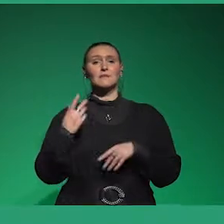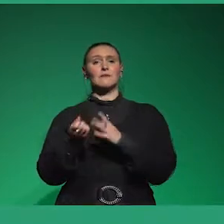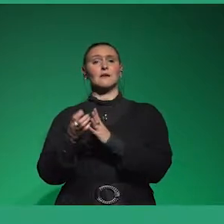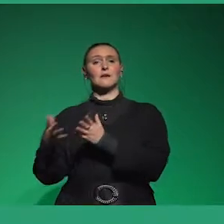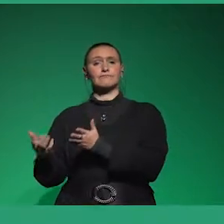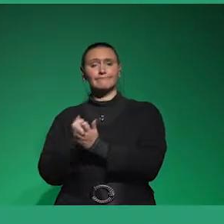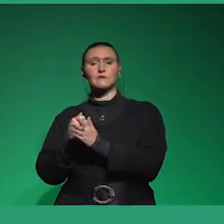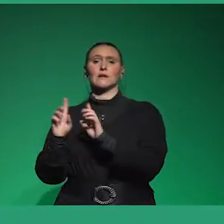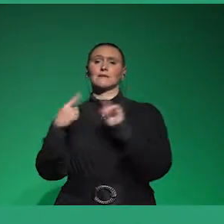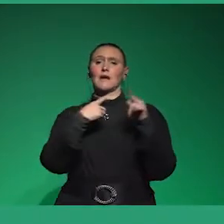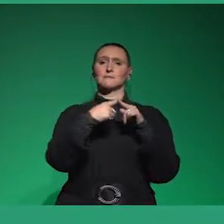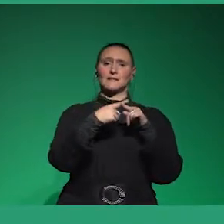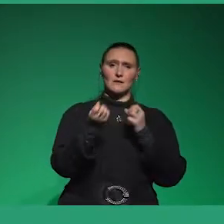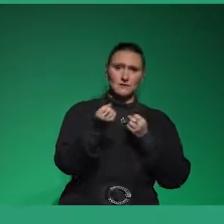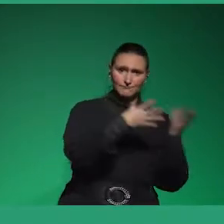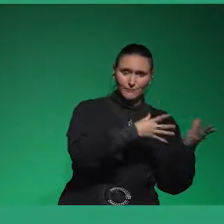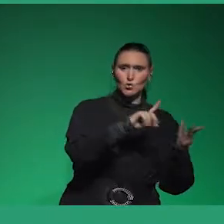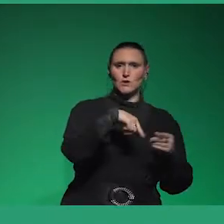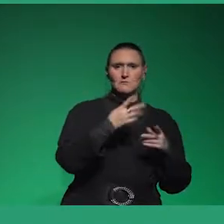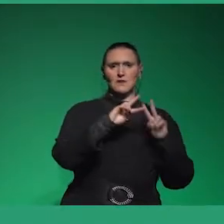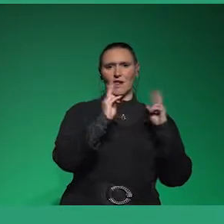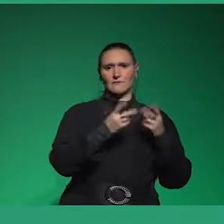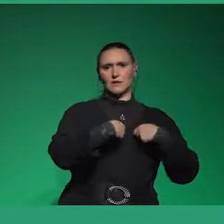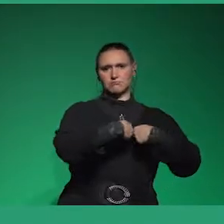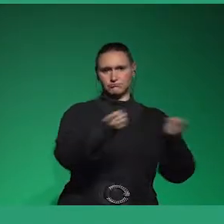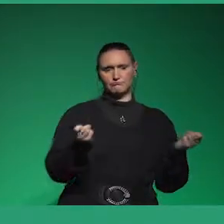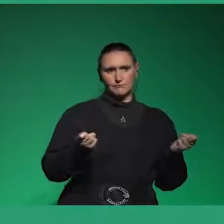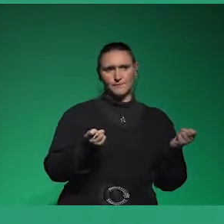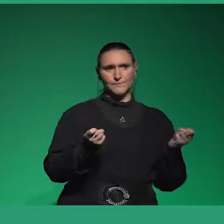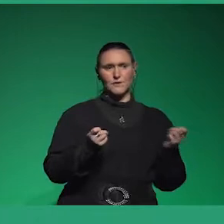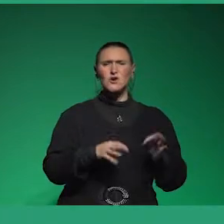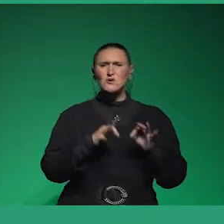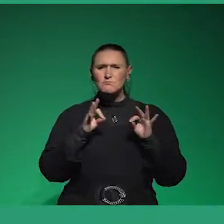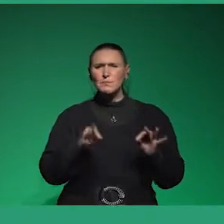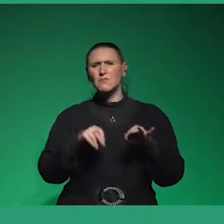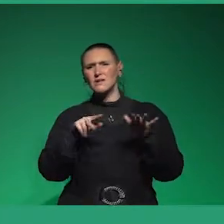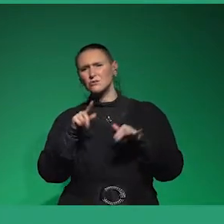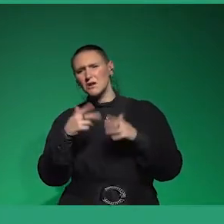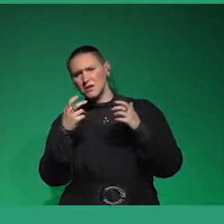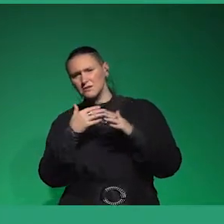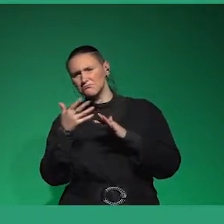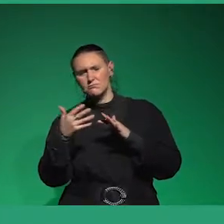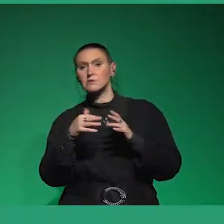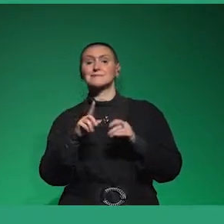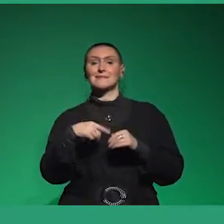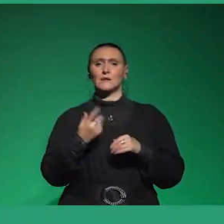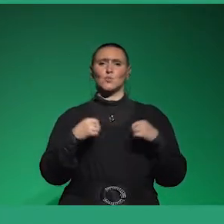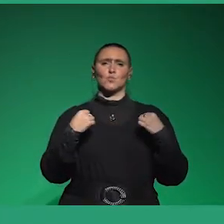1870 to 1880, there was a disease, and then there was a corrosive in the leaf of this Emilia